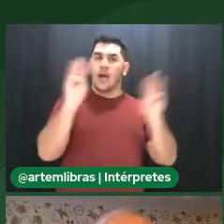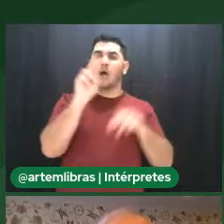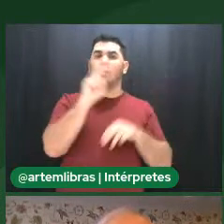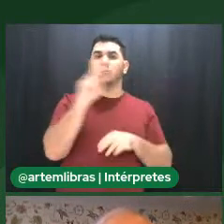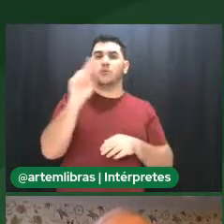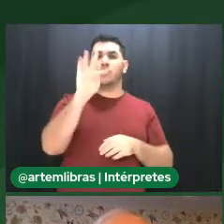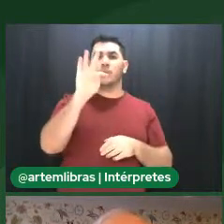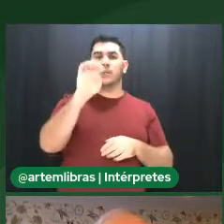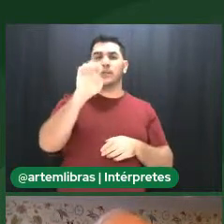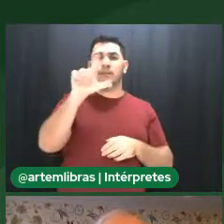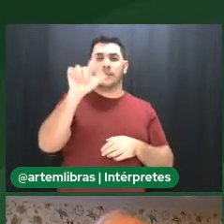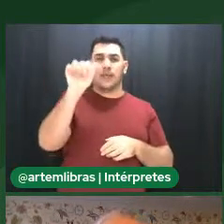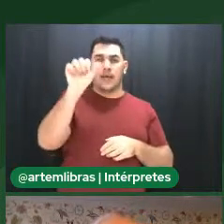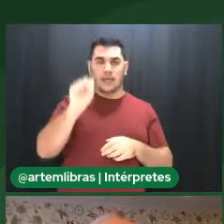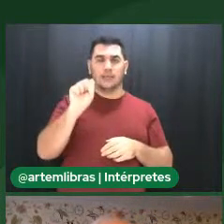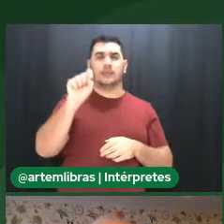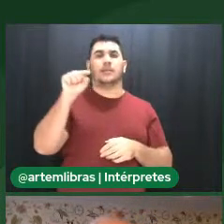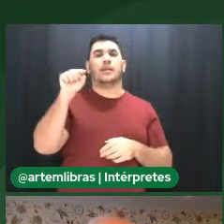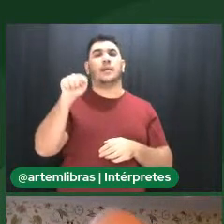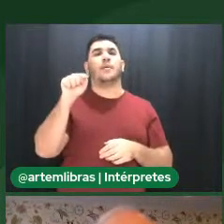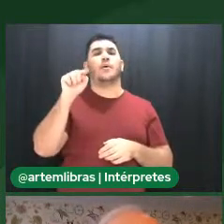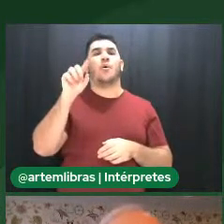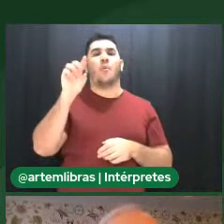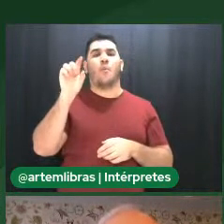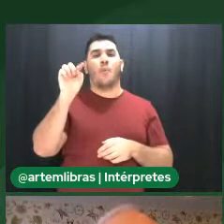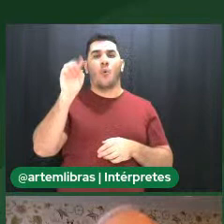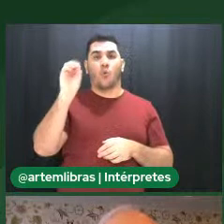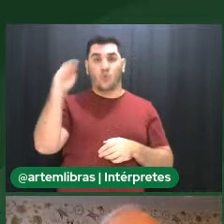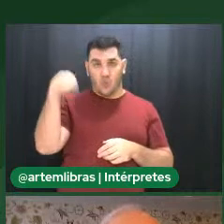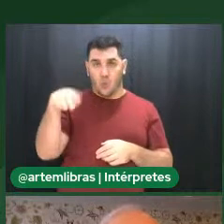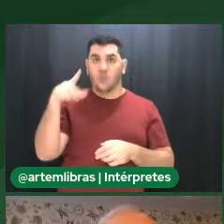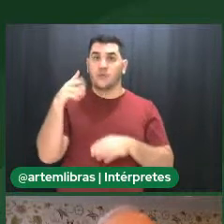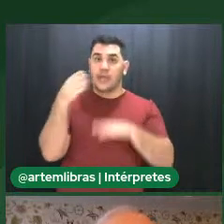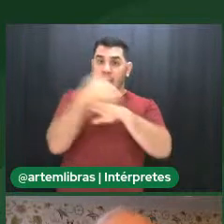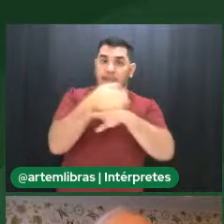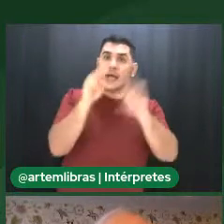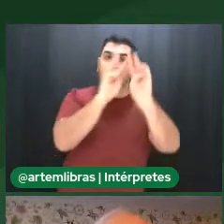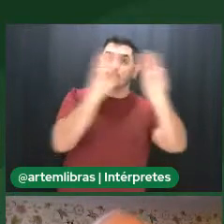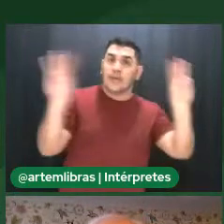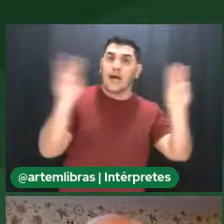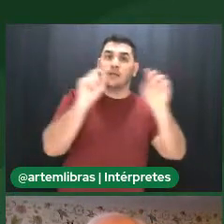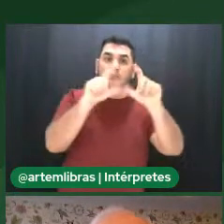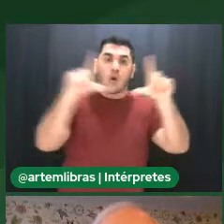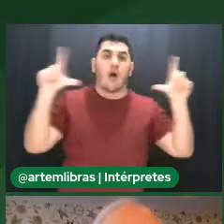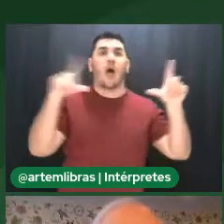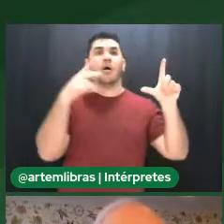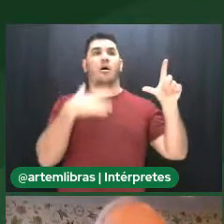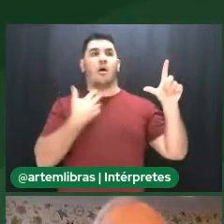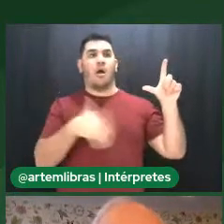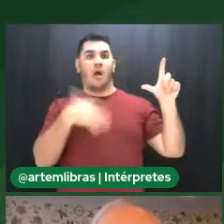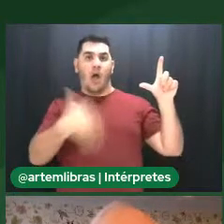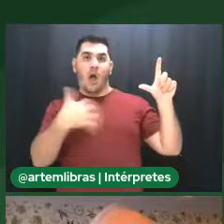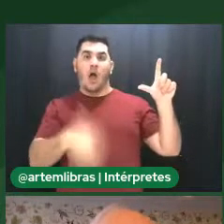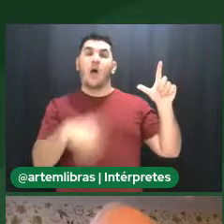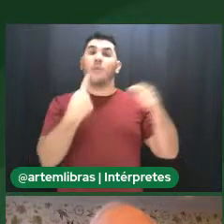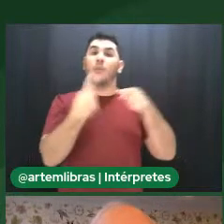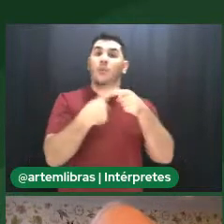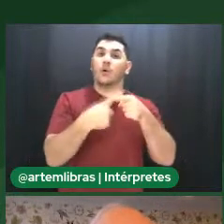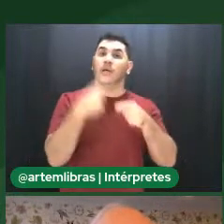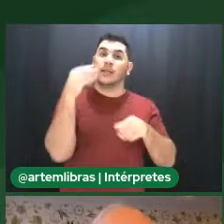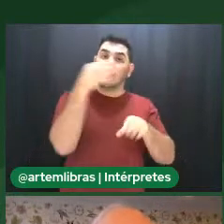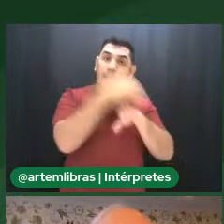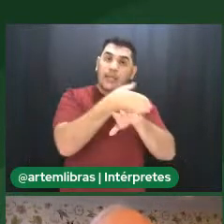tesladeaths.com. If you go there, you'll be surprised to find, as I was, that when I last checked, there were more